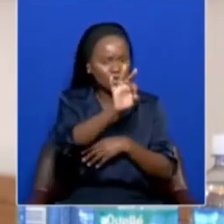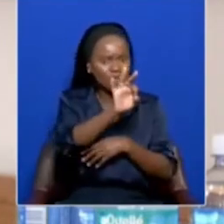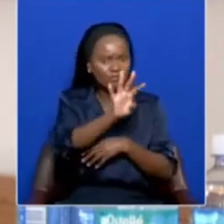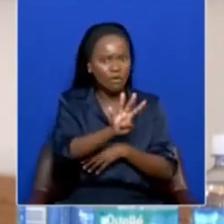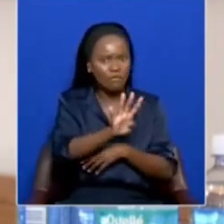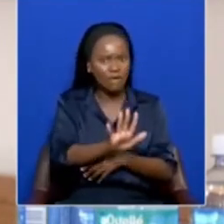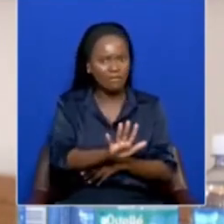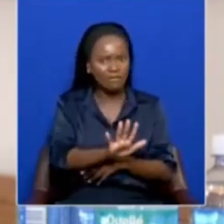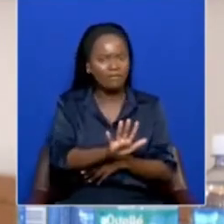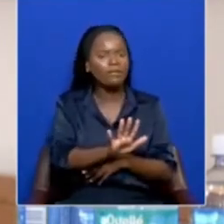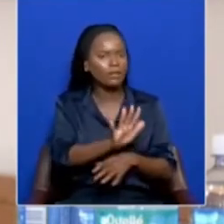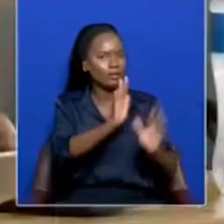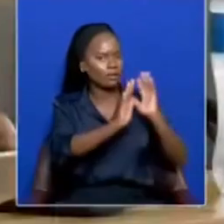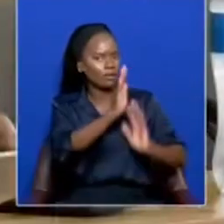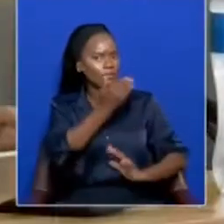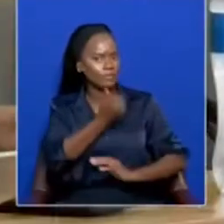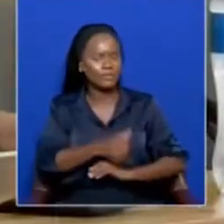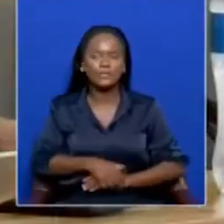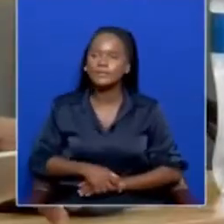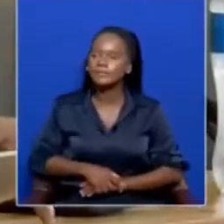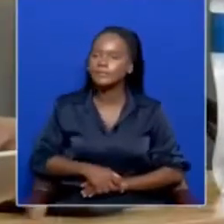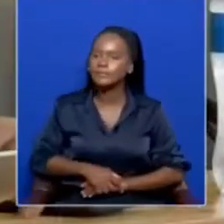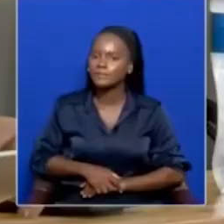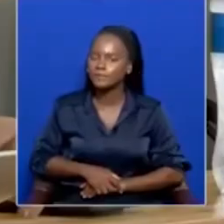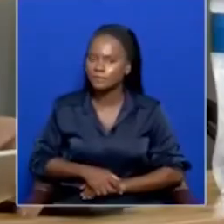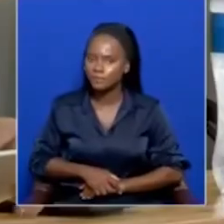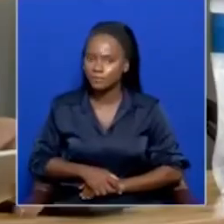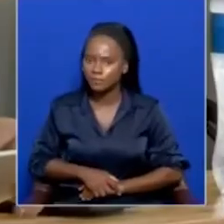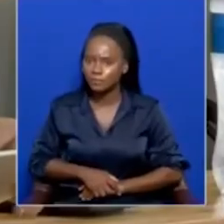Paragraph 4 of my statement, Chair.